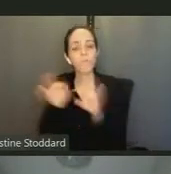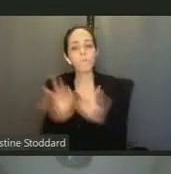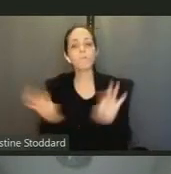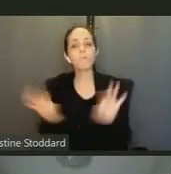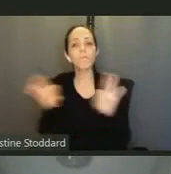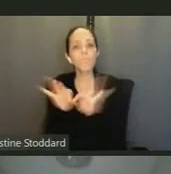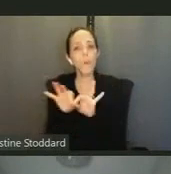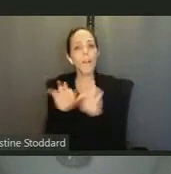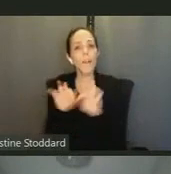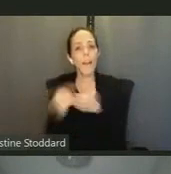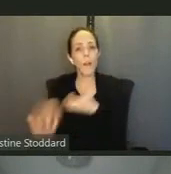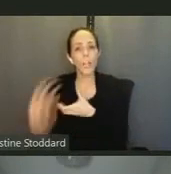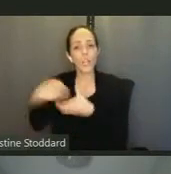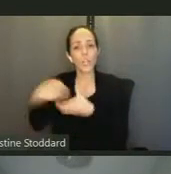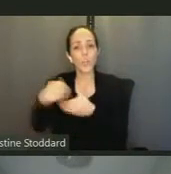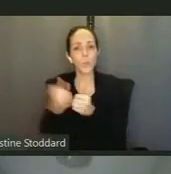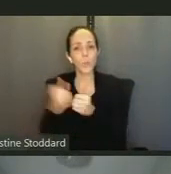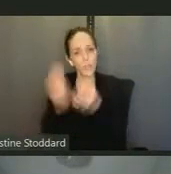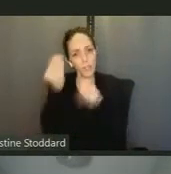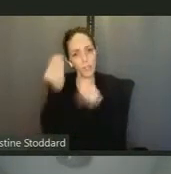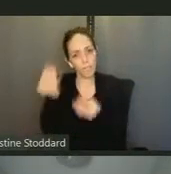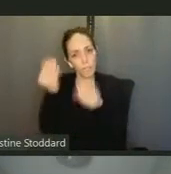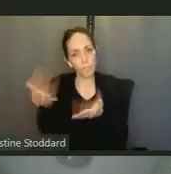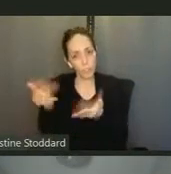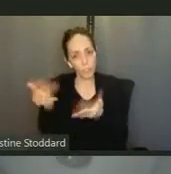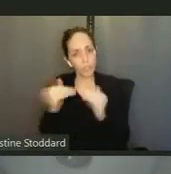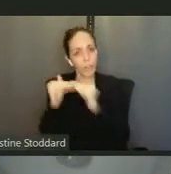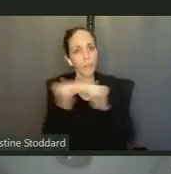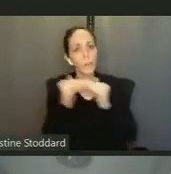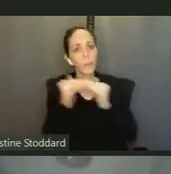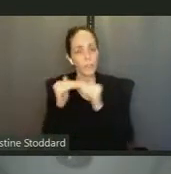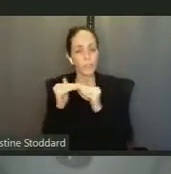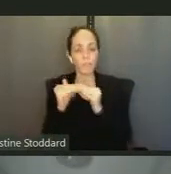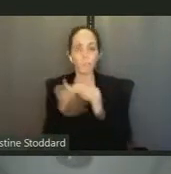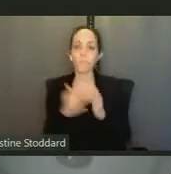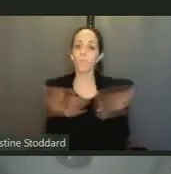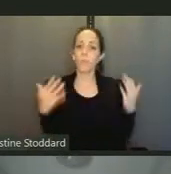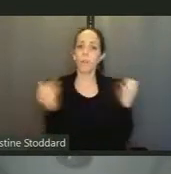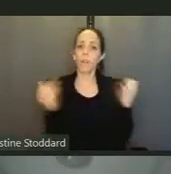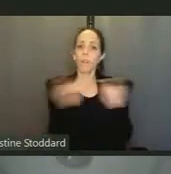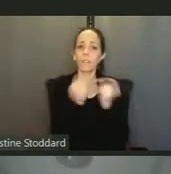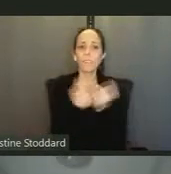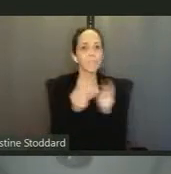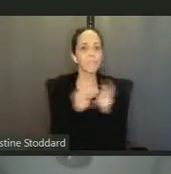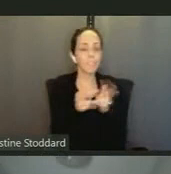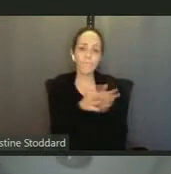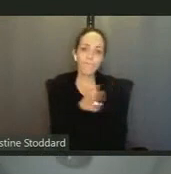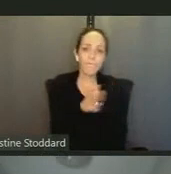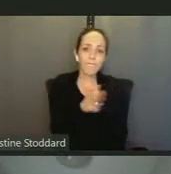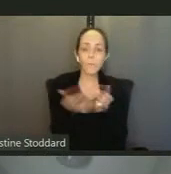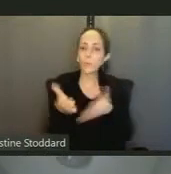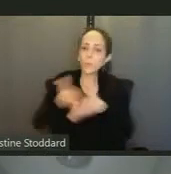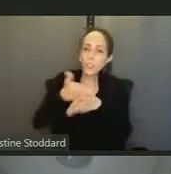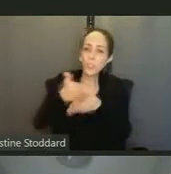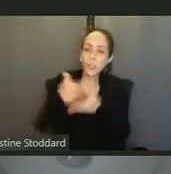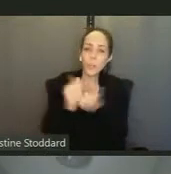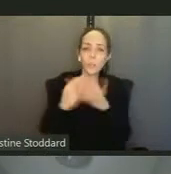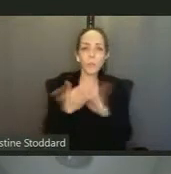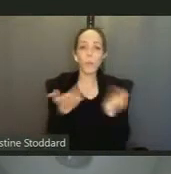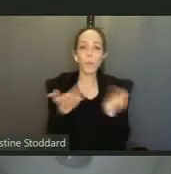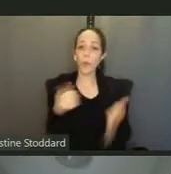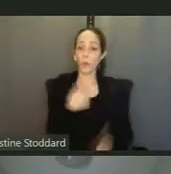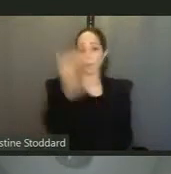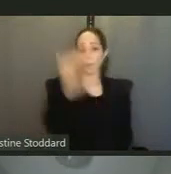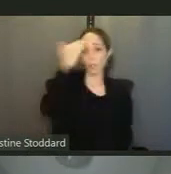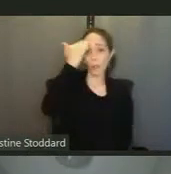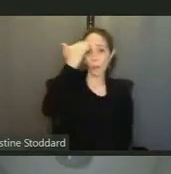form of inclusion and of equity. Our public health team is really eager to be available to share with the community what we know and to answer